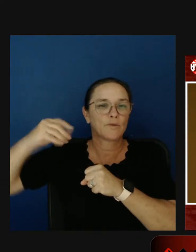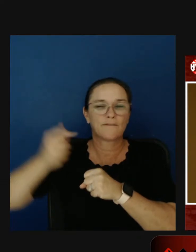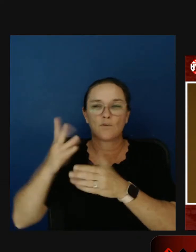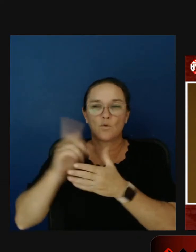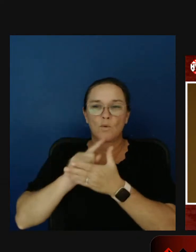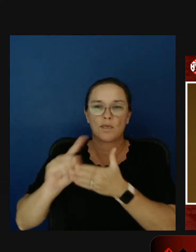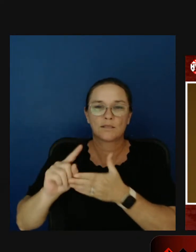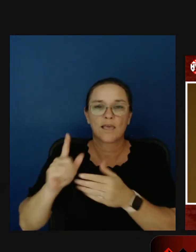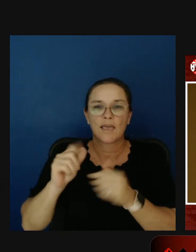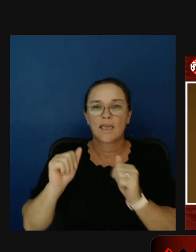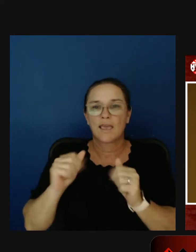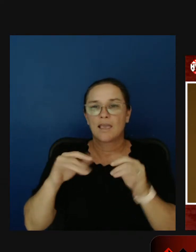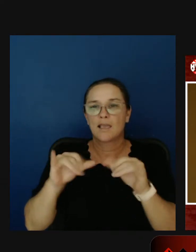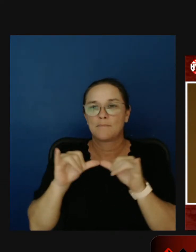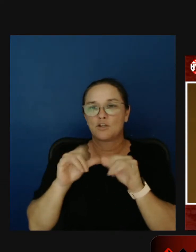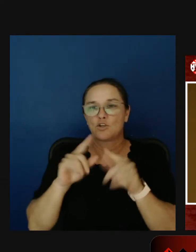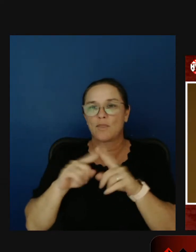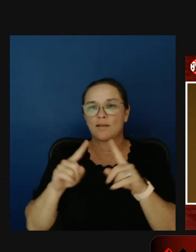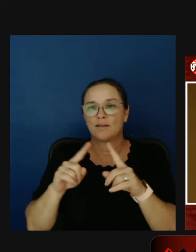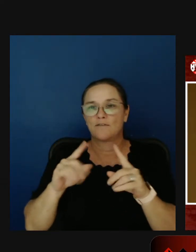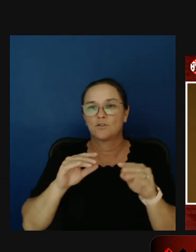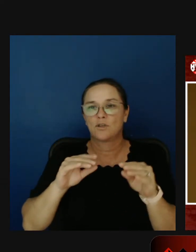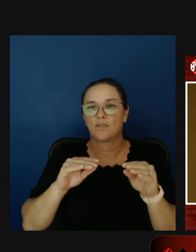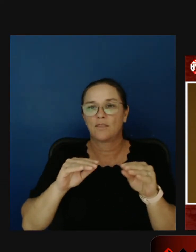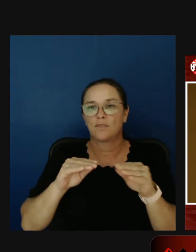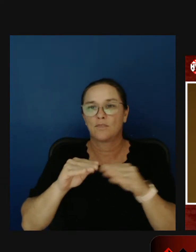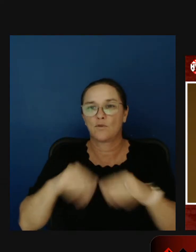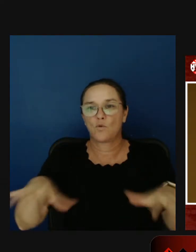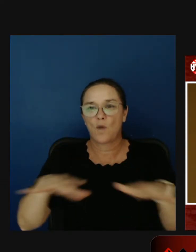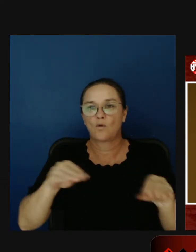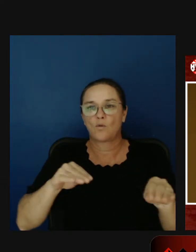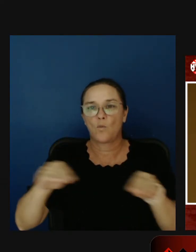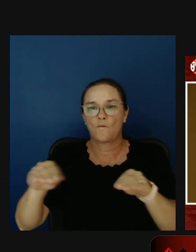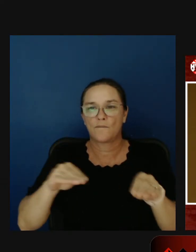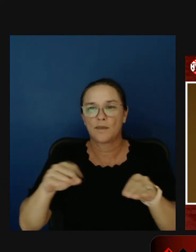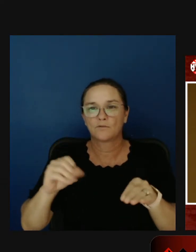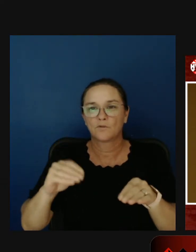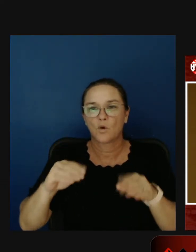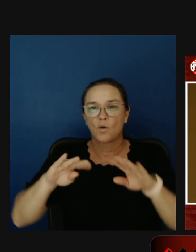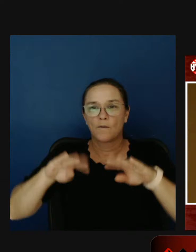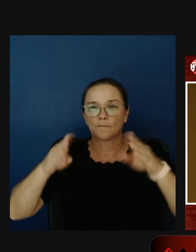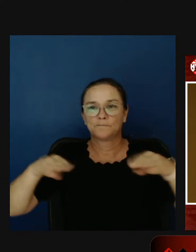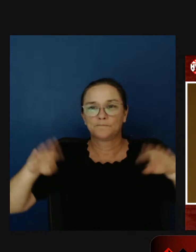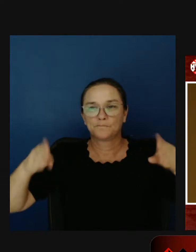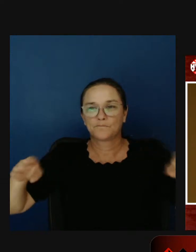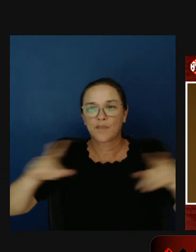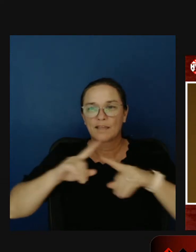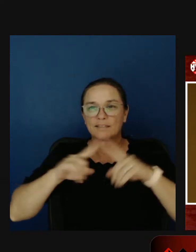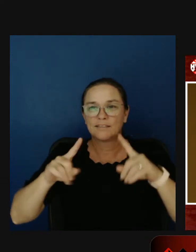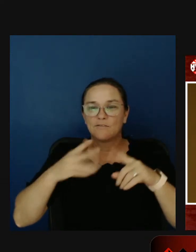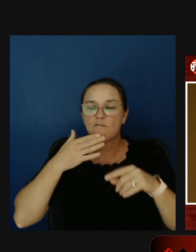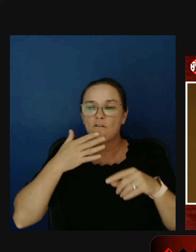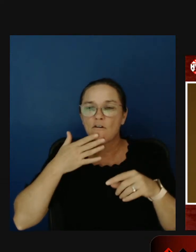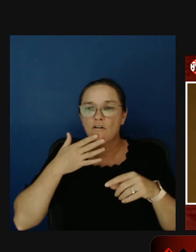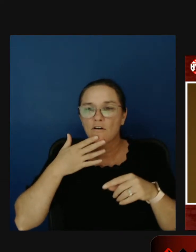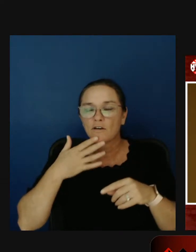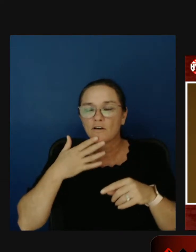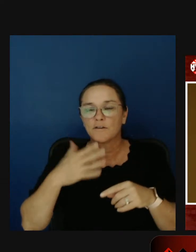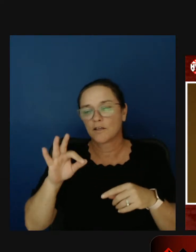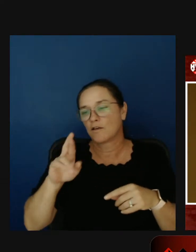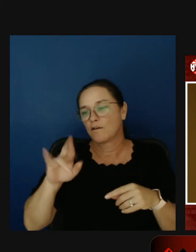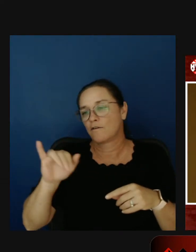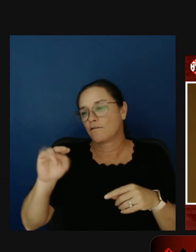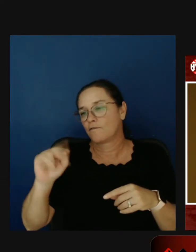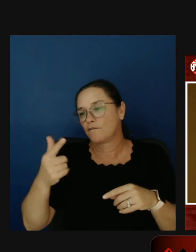ground movement. And that's what this is showing. So these fringes would all, these different colored bands, fringes, would